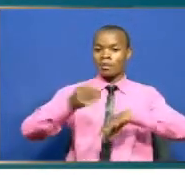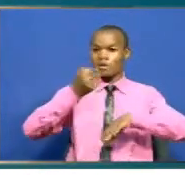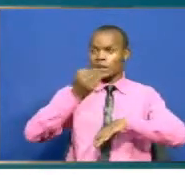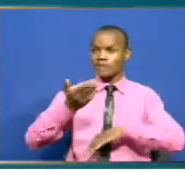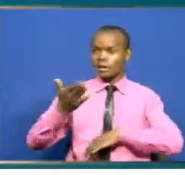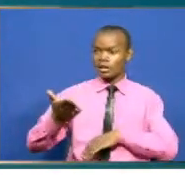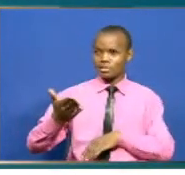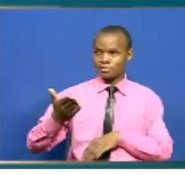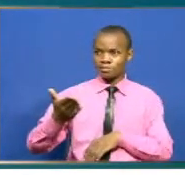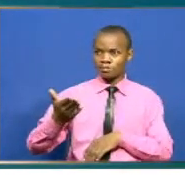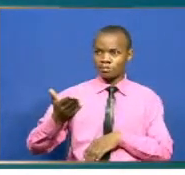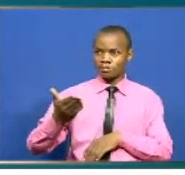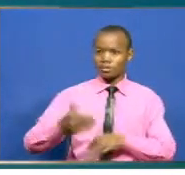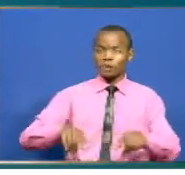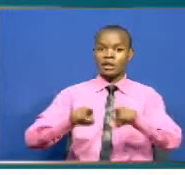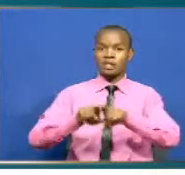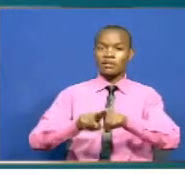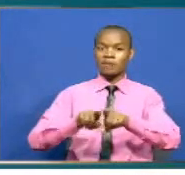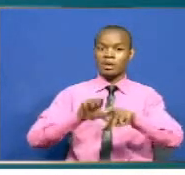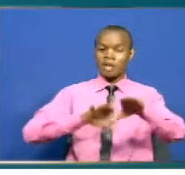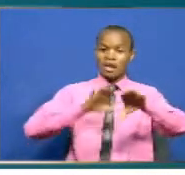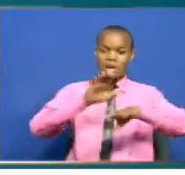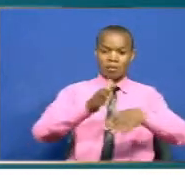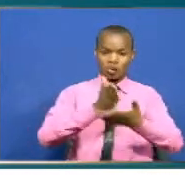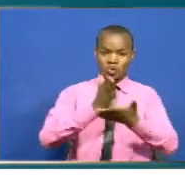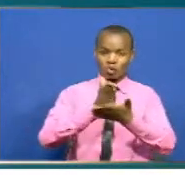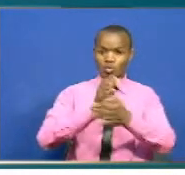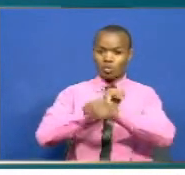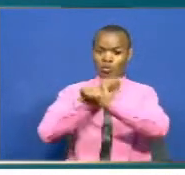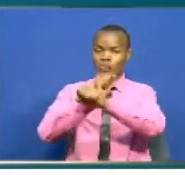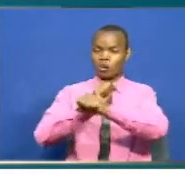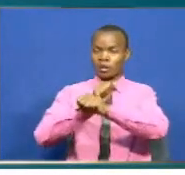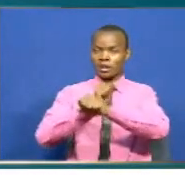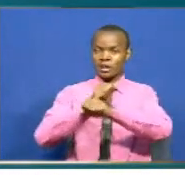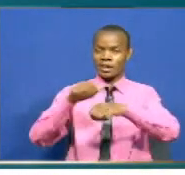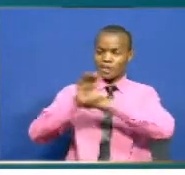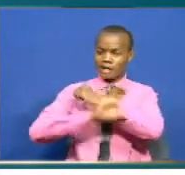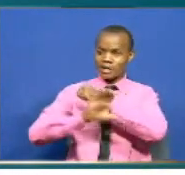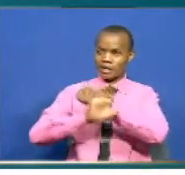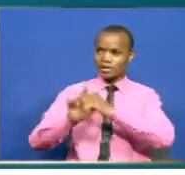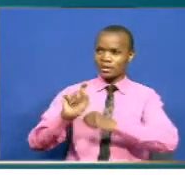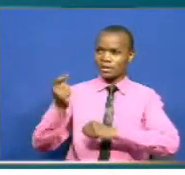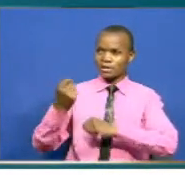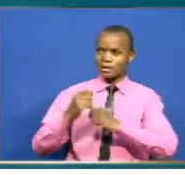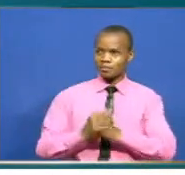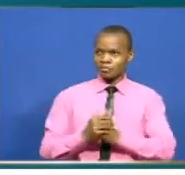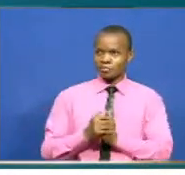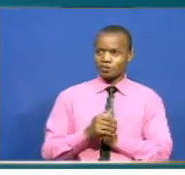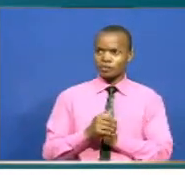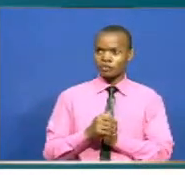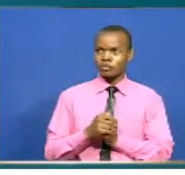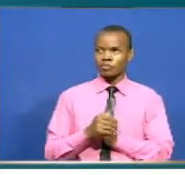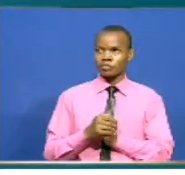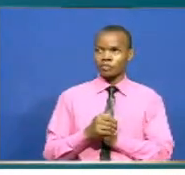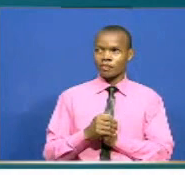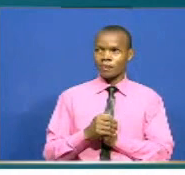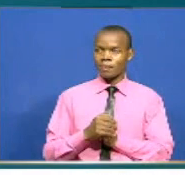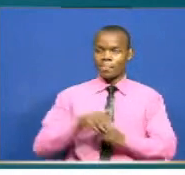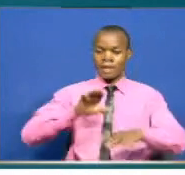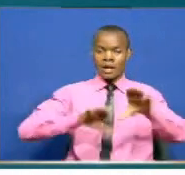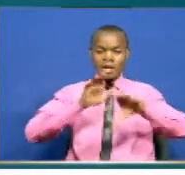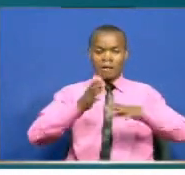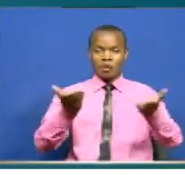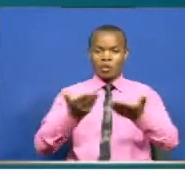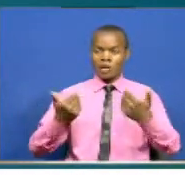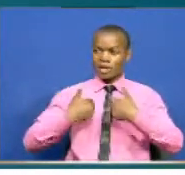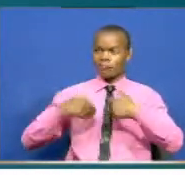animals feed the country. Mm-hmm. And that is exactly the example that I've given you, that those ones that are producing, you know,